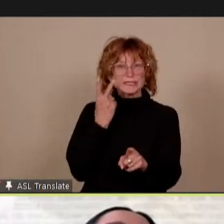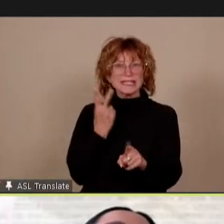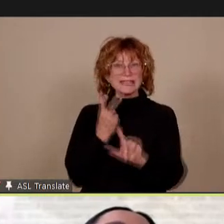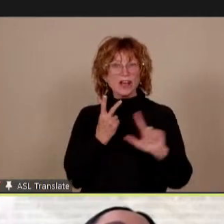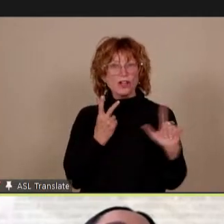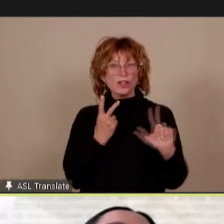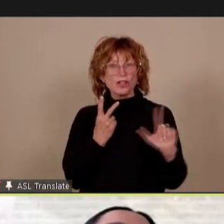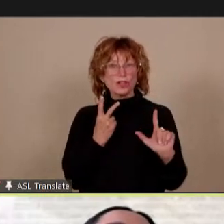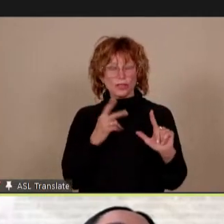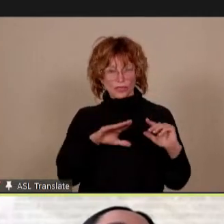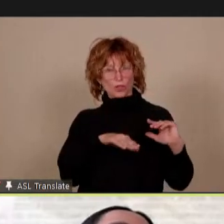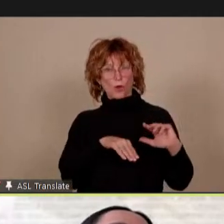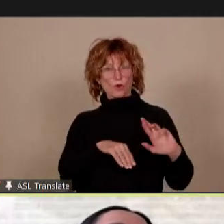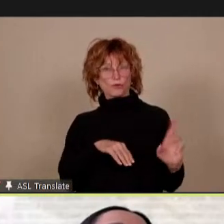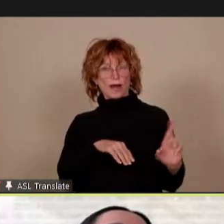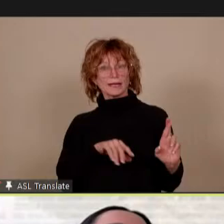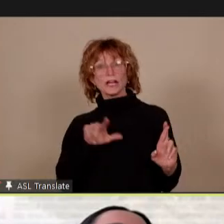slide, is